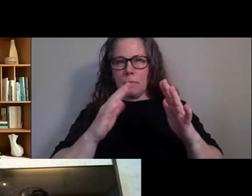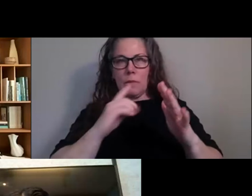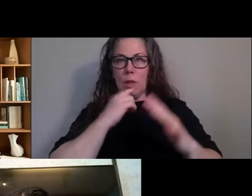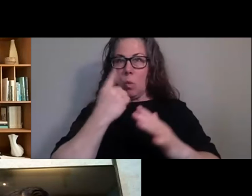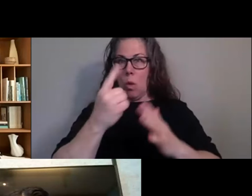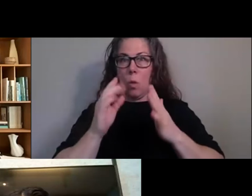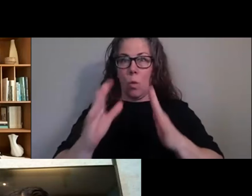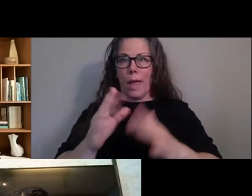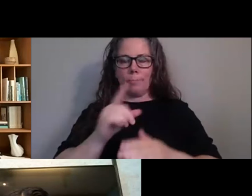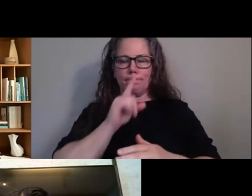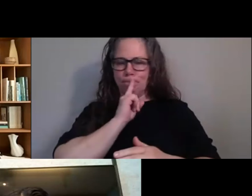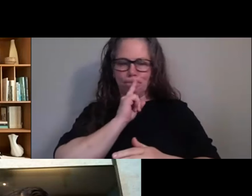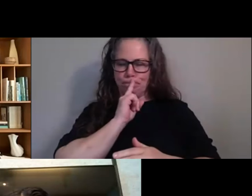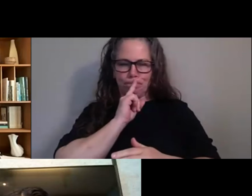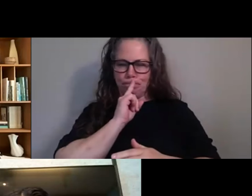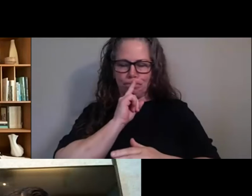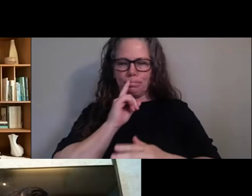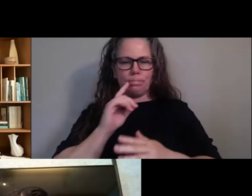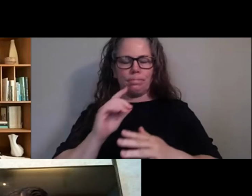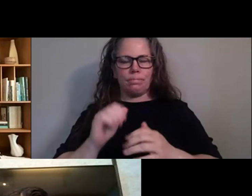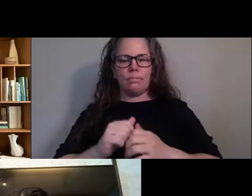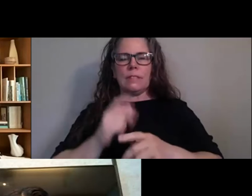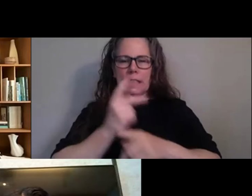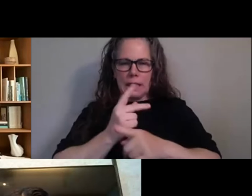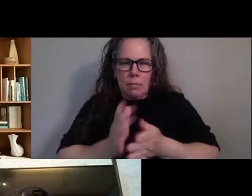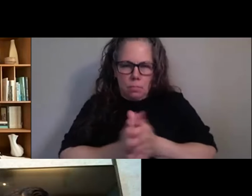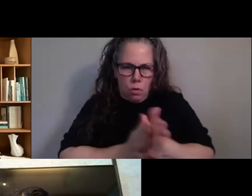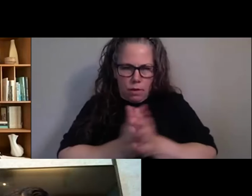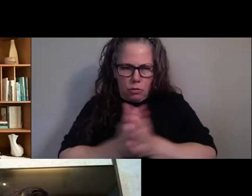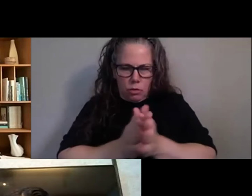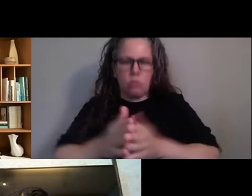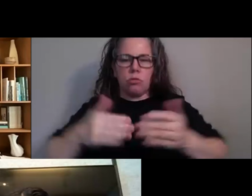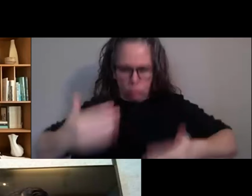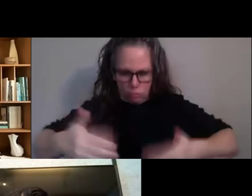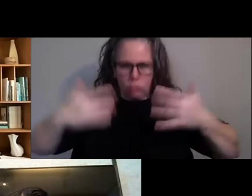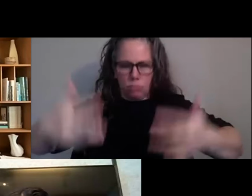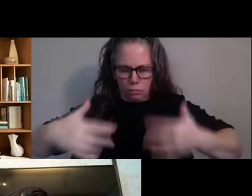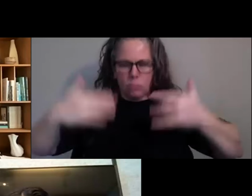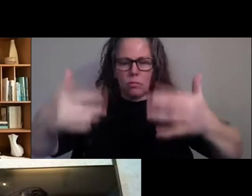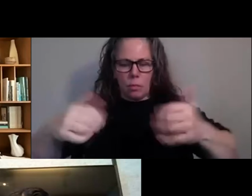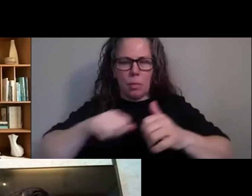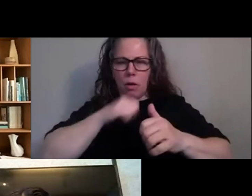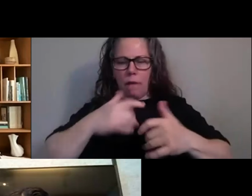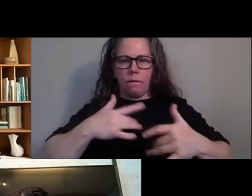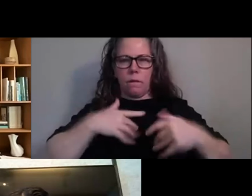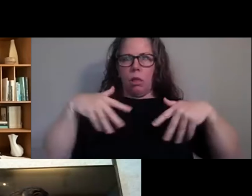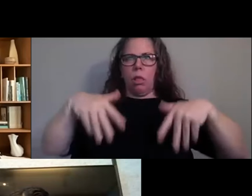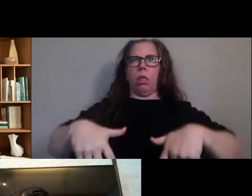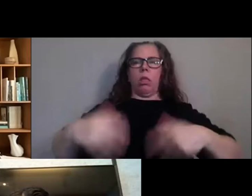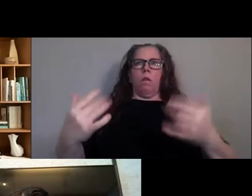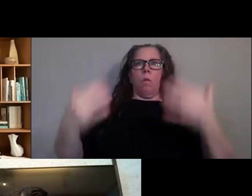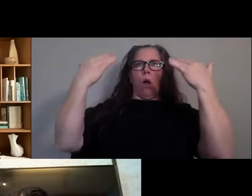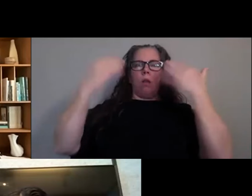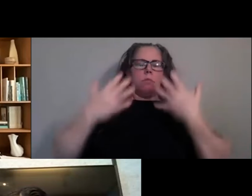answer, of keeping up the momentum while also not being overwhelming, for lack of a better